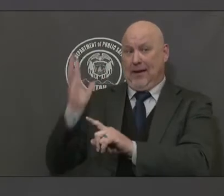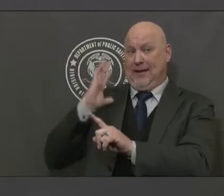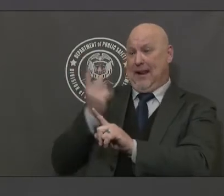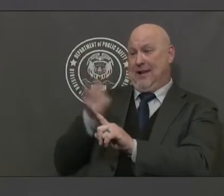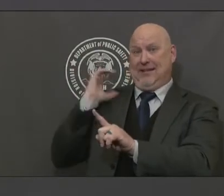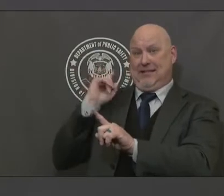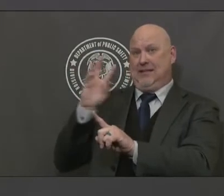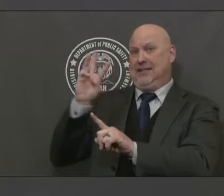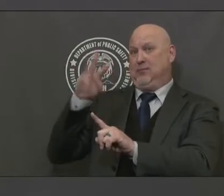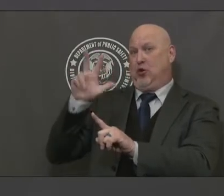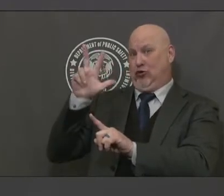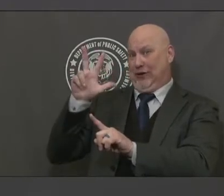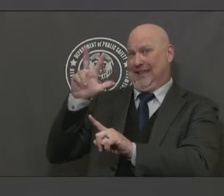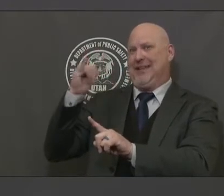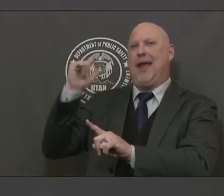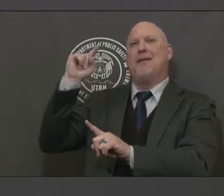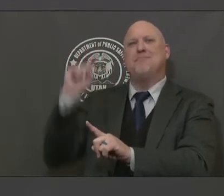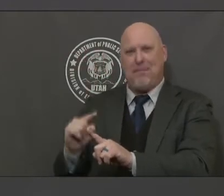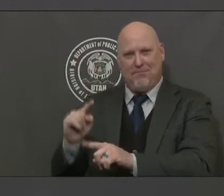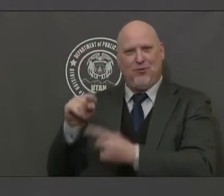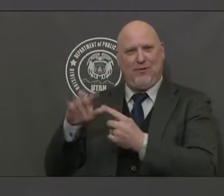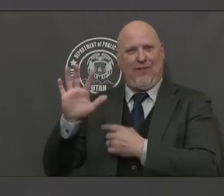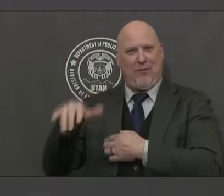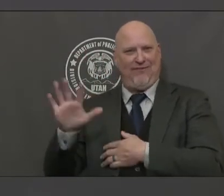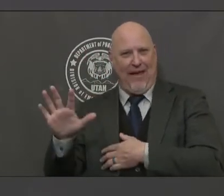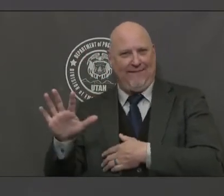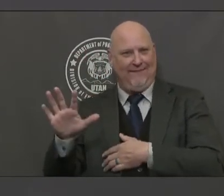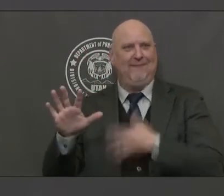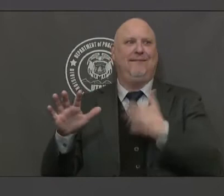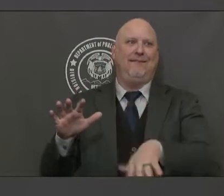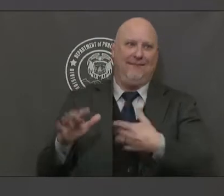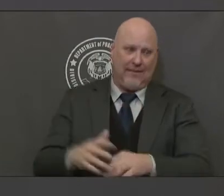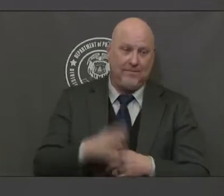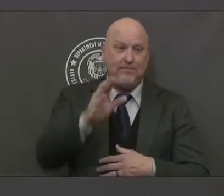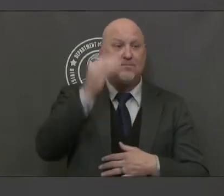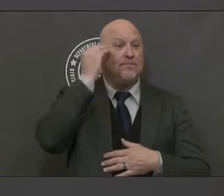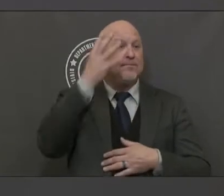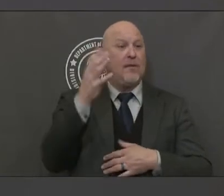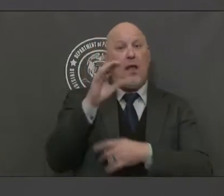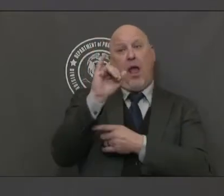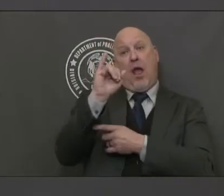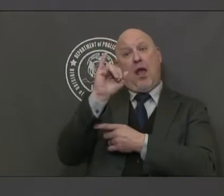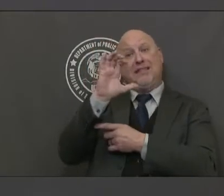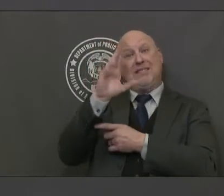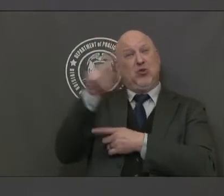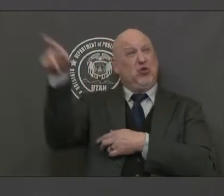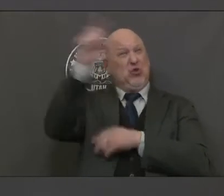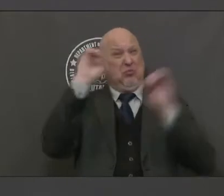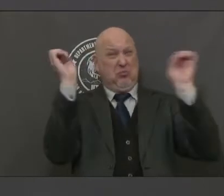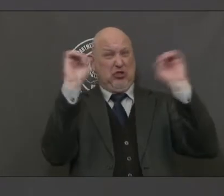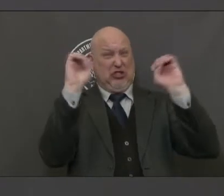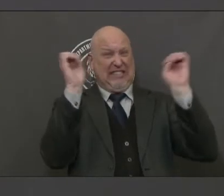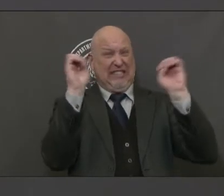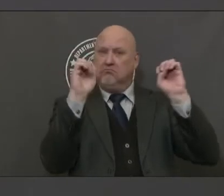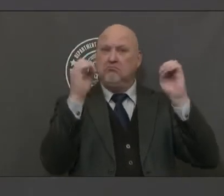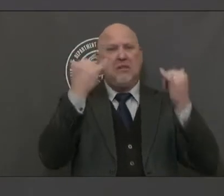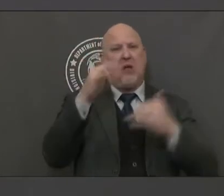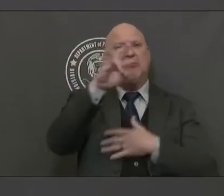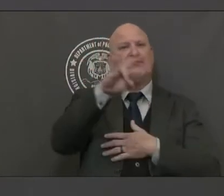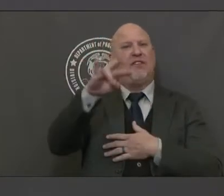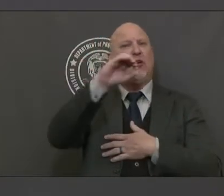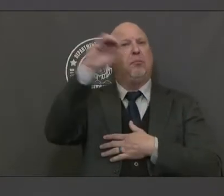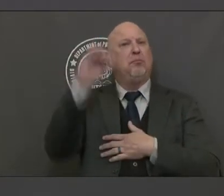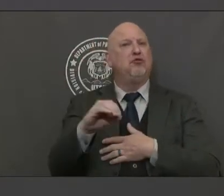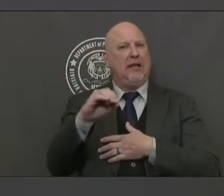referral ICUs are at 77% utilization, and that continues to decrease, which is fantastic news for our healthcare providers and